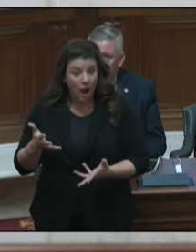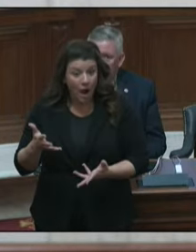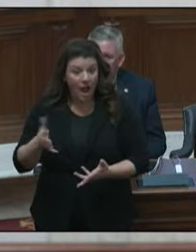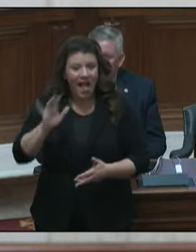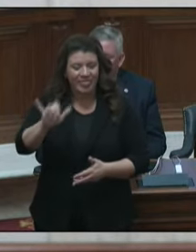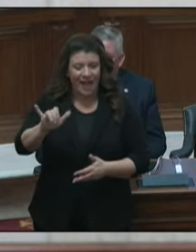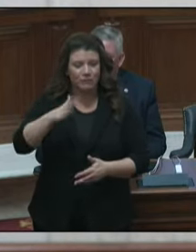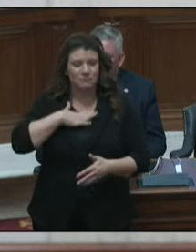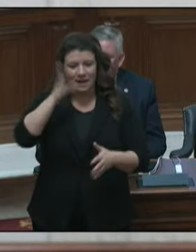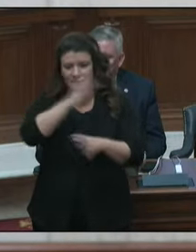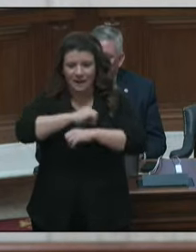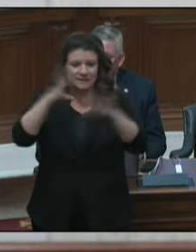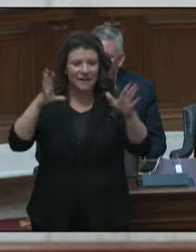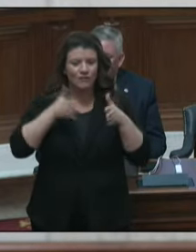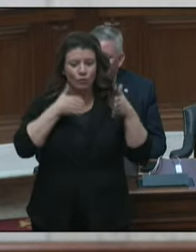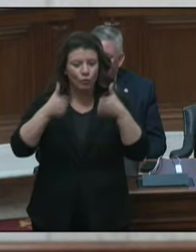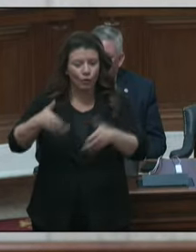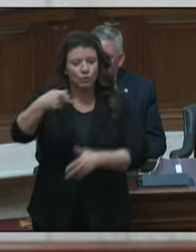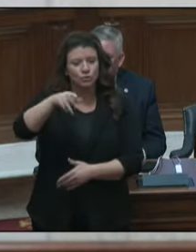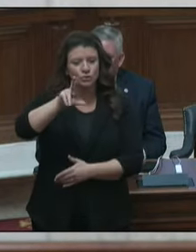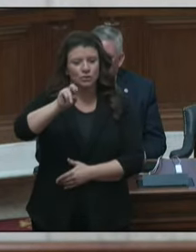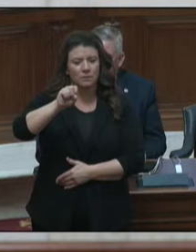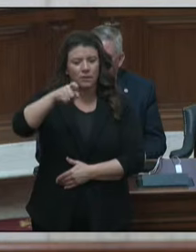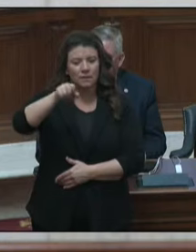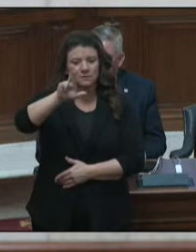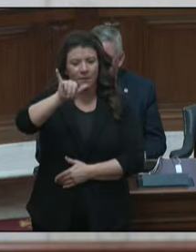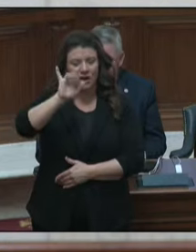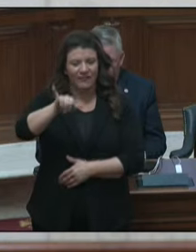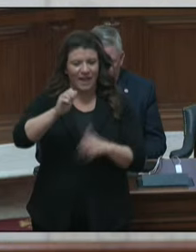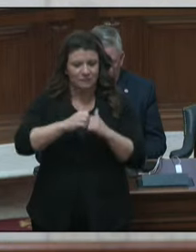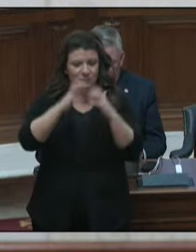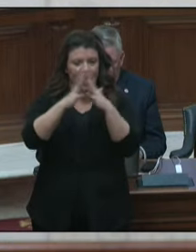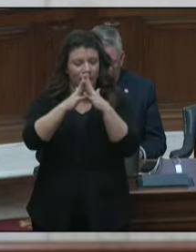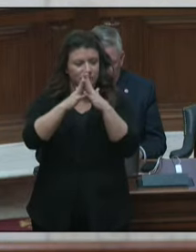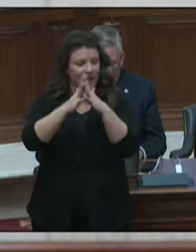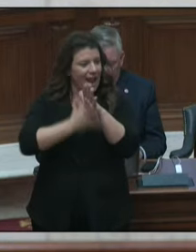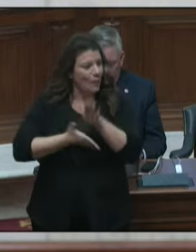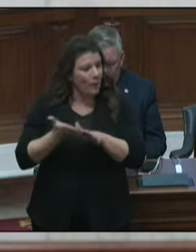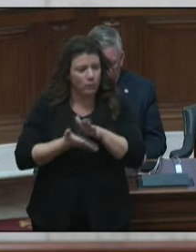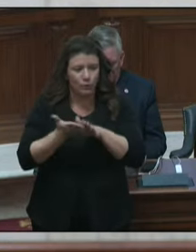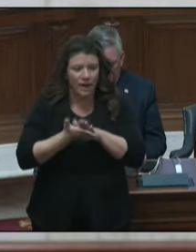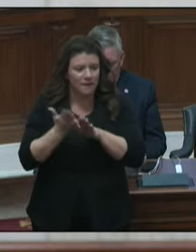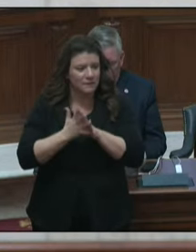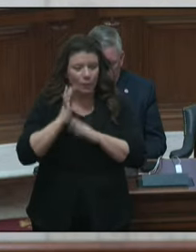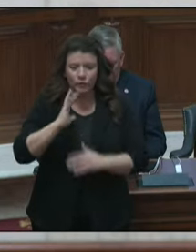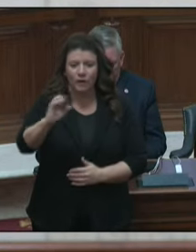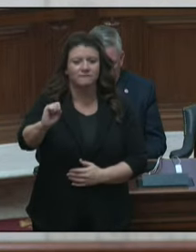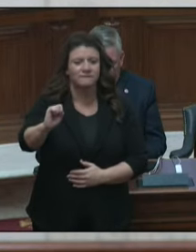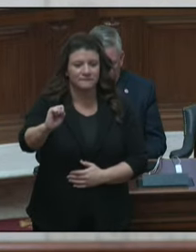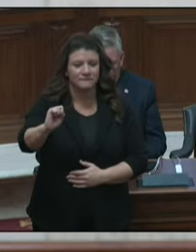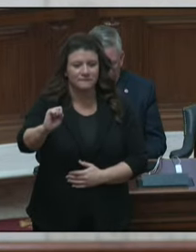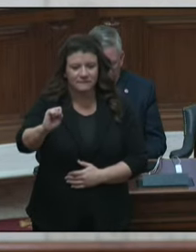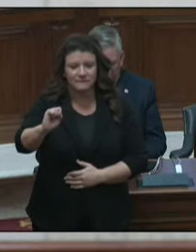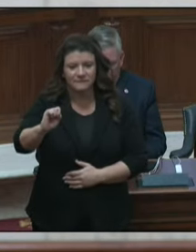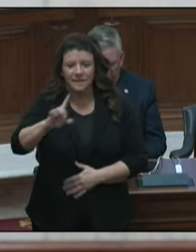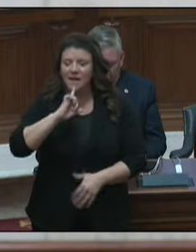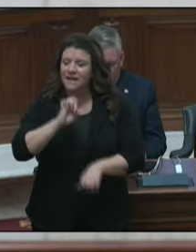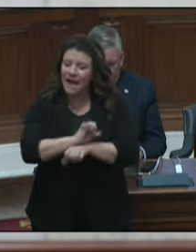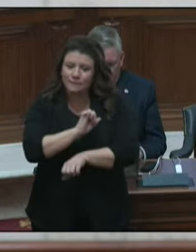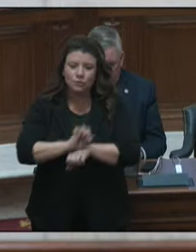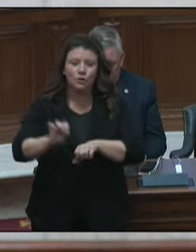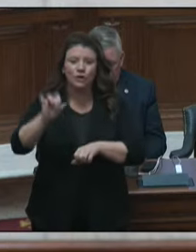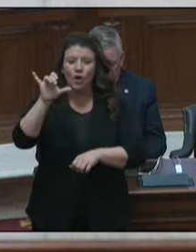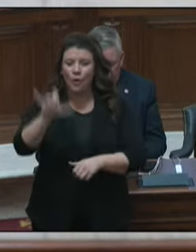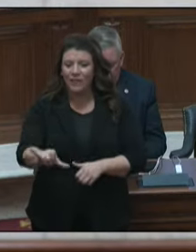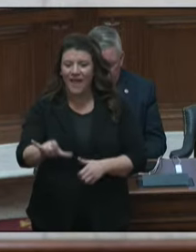of Roads to Prosperity started. And off we went. And absolutely, with